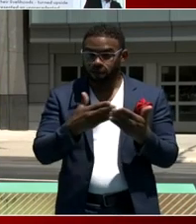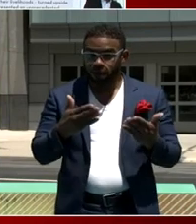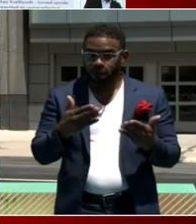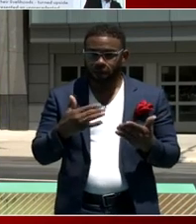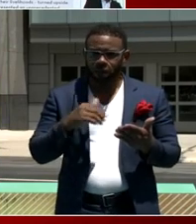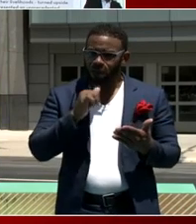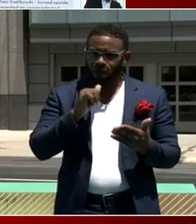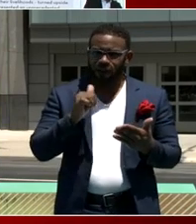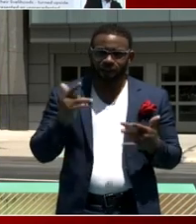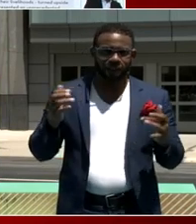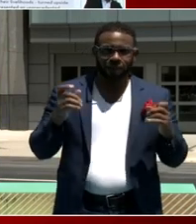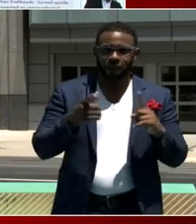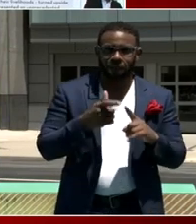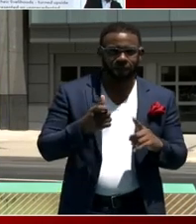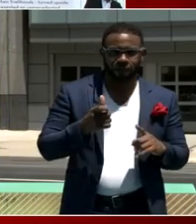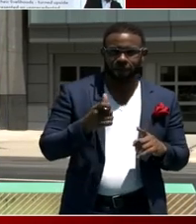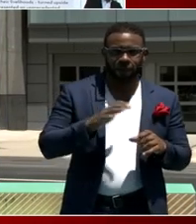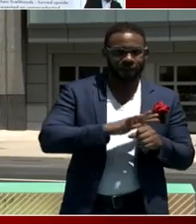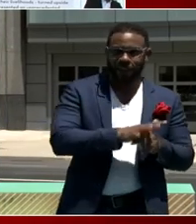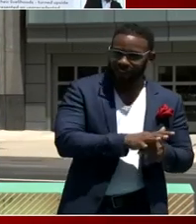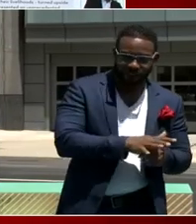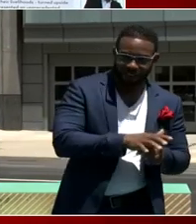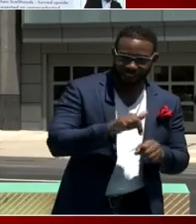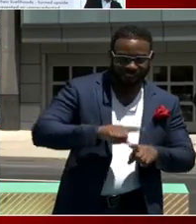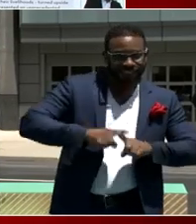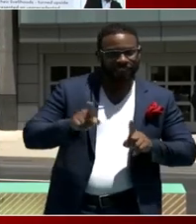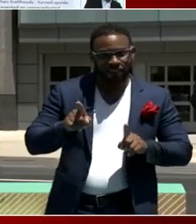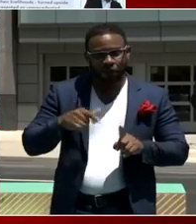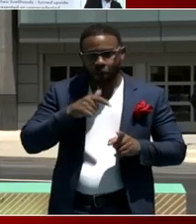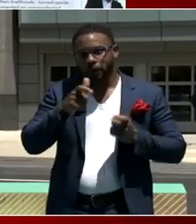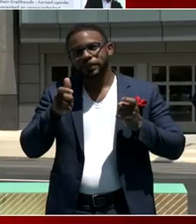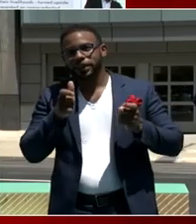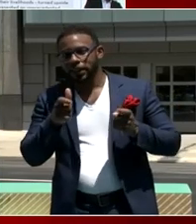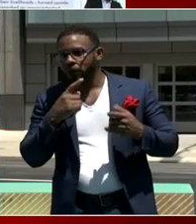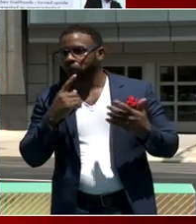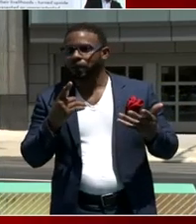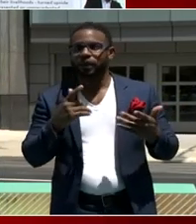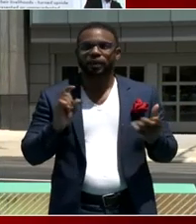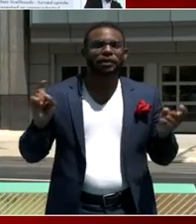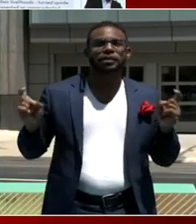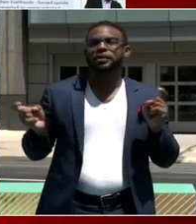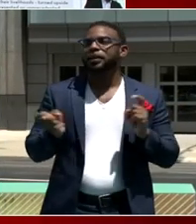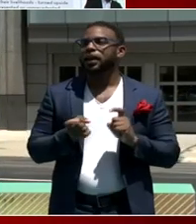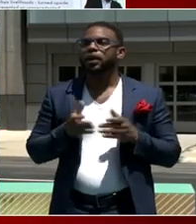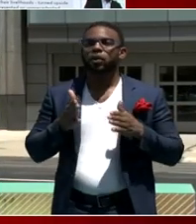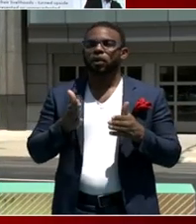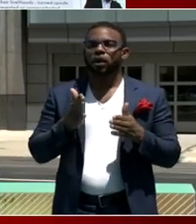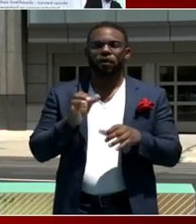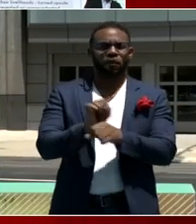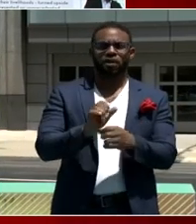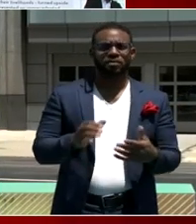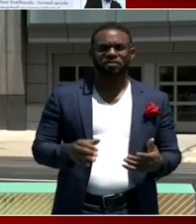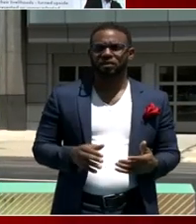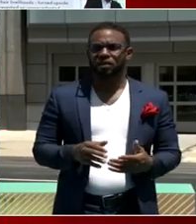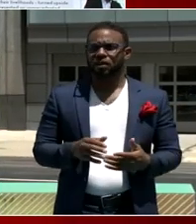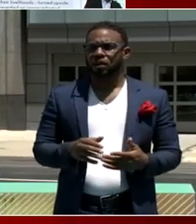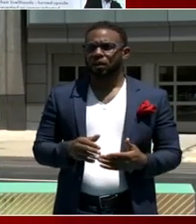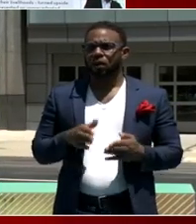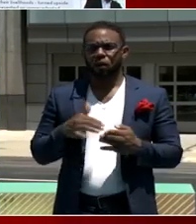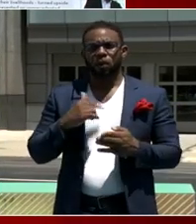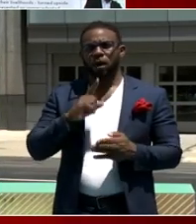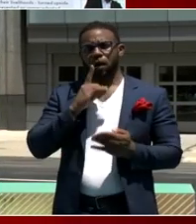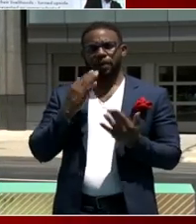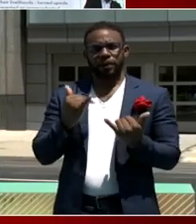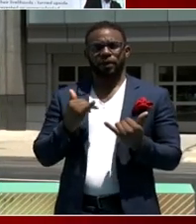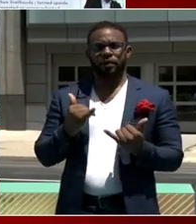things, we weren't coming back from a pandemic. We weren't dealing with a changed way of work the way we